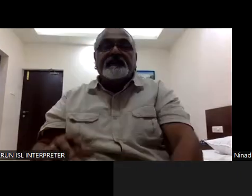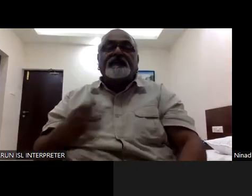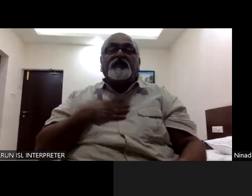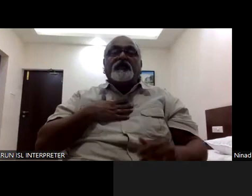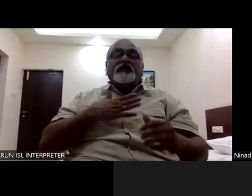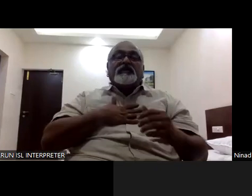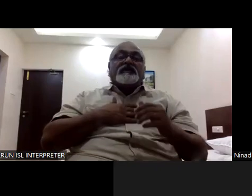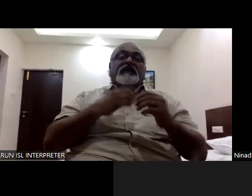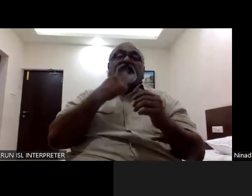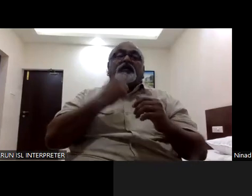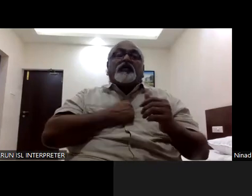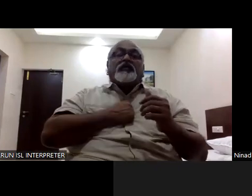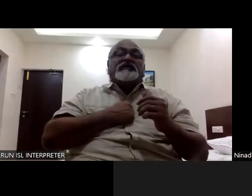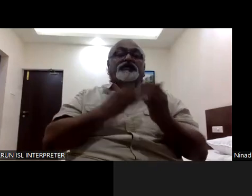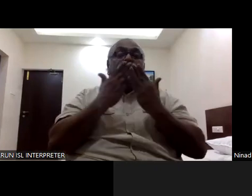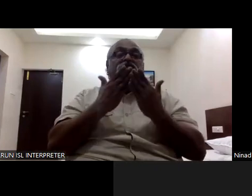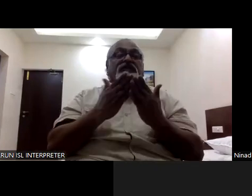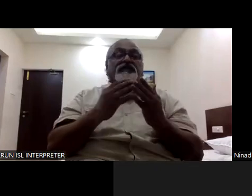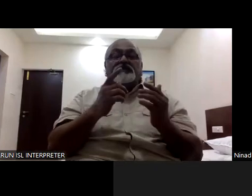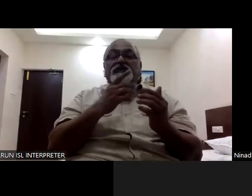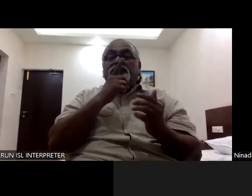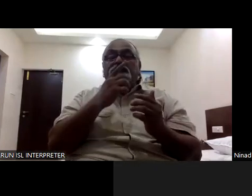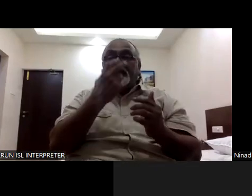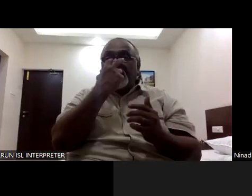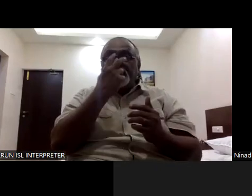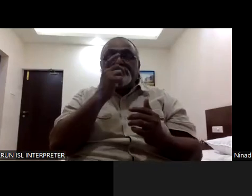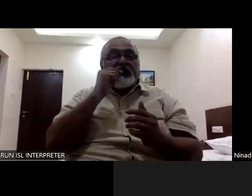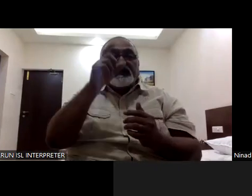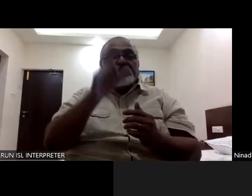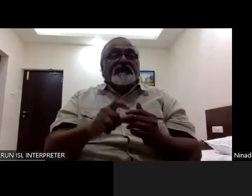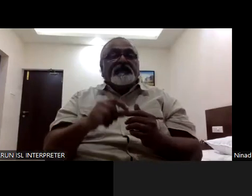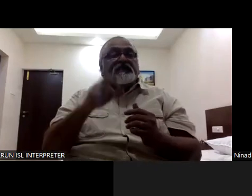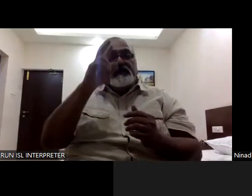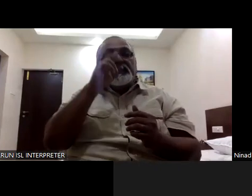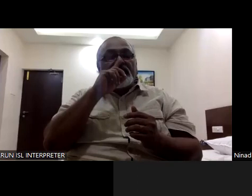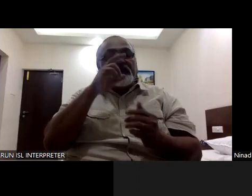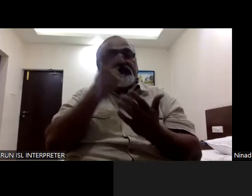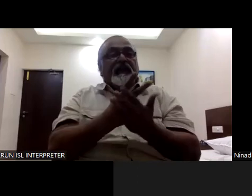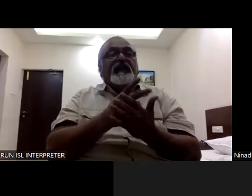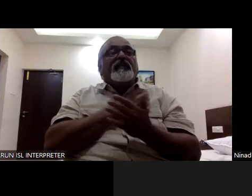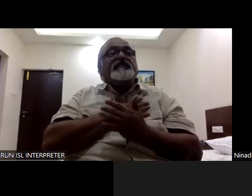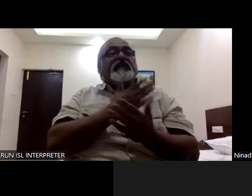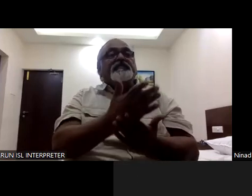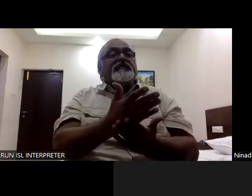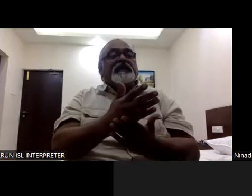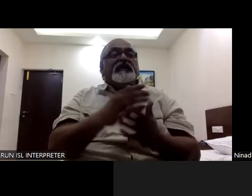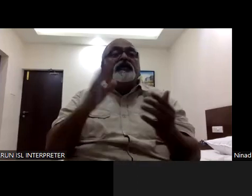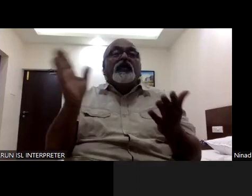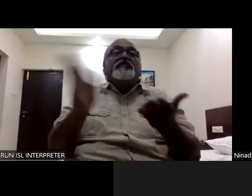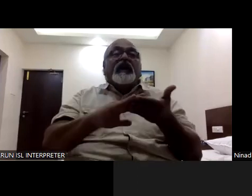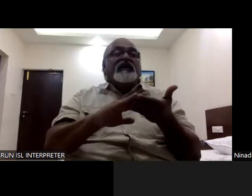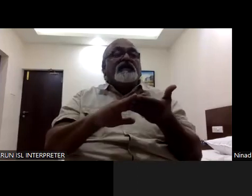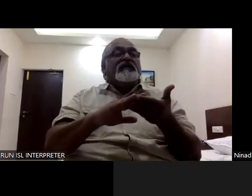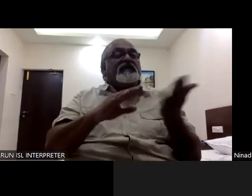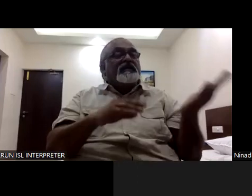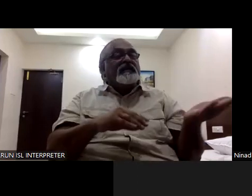student with visual impairment, he has fallen, this girl has fallen in love with him, and he got married to